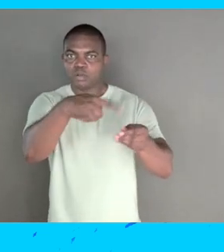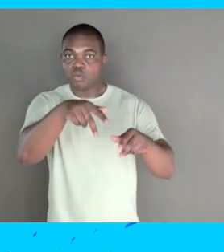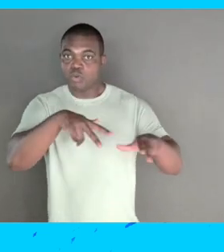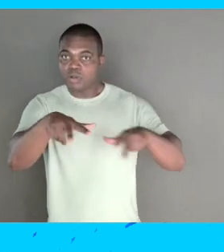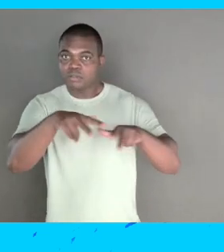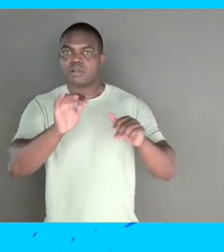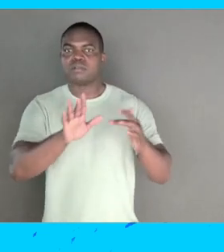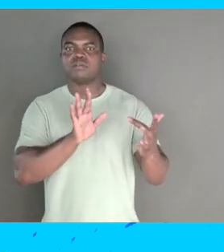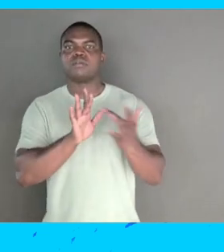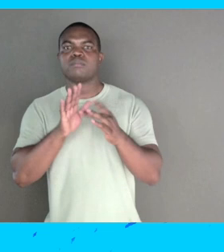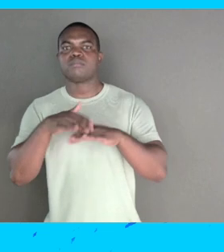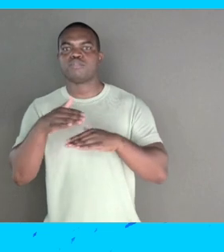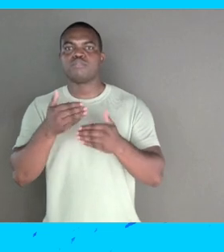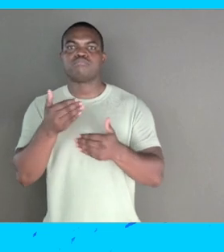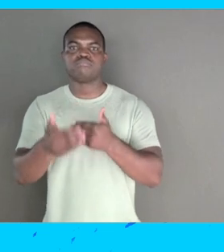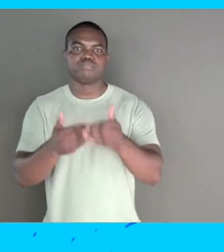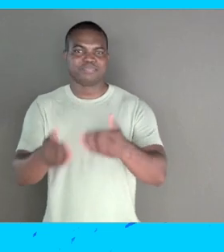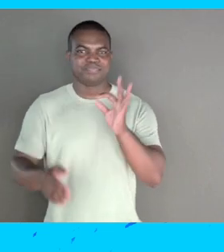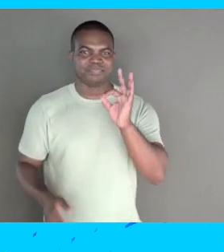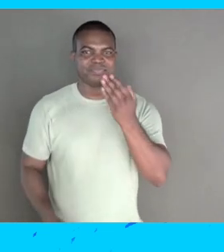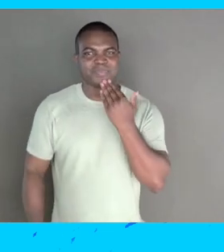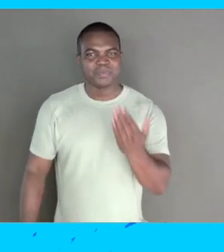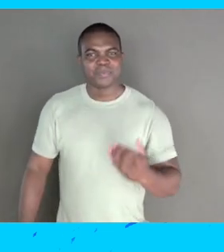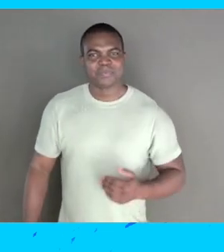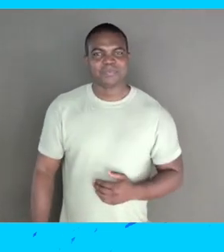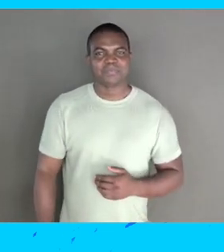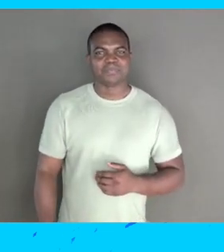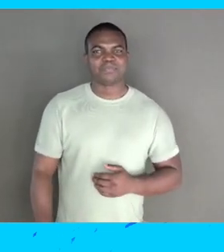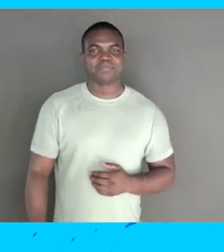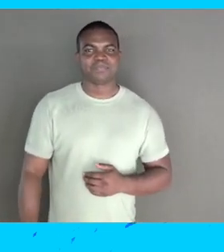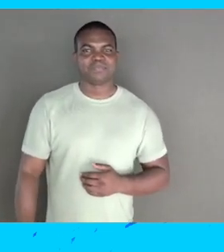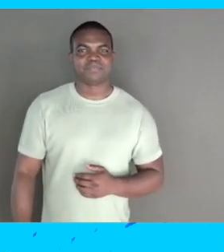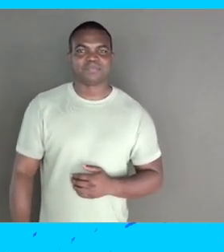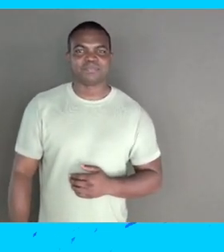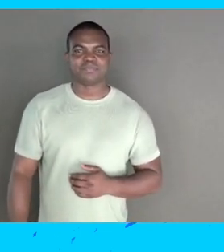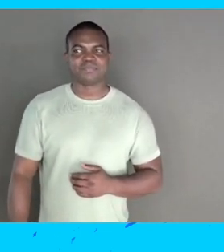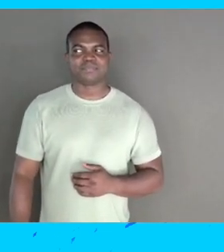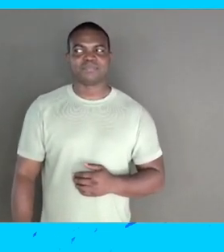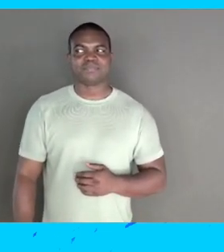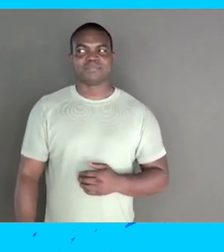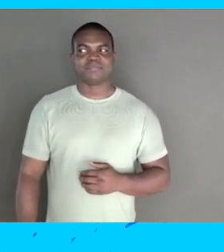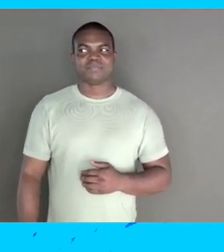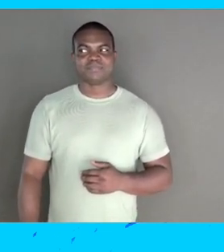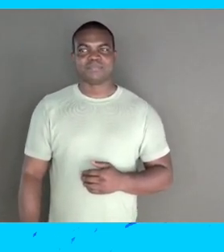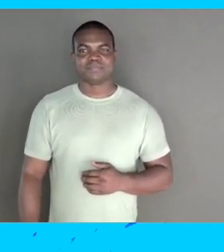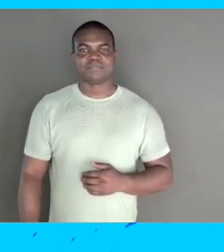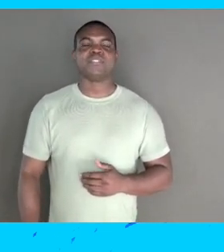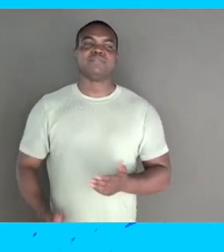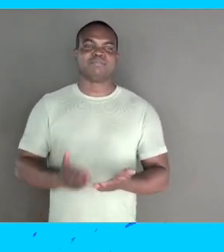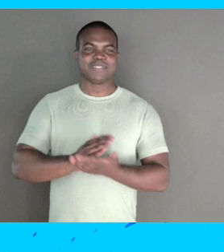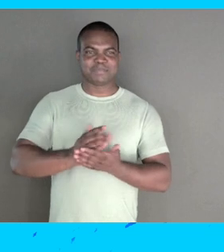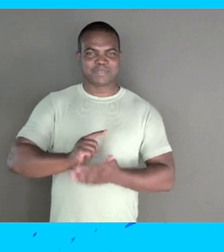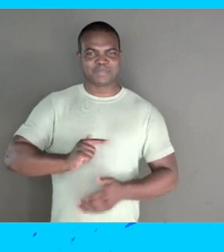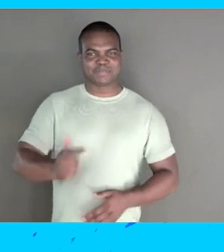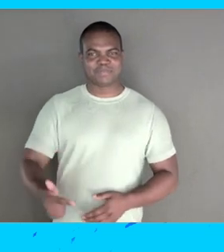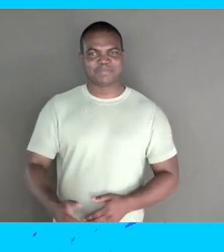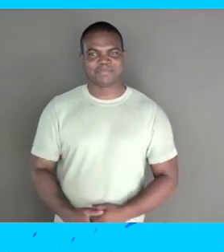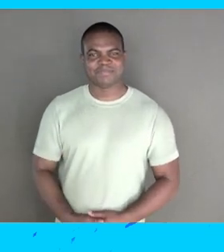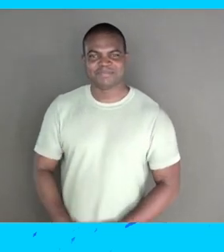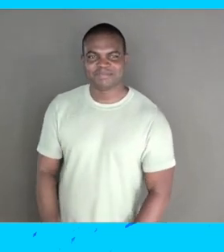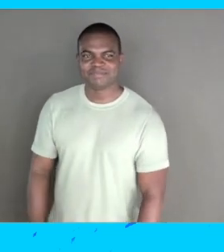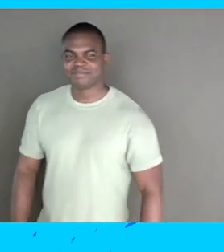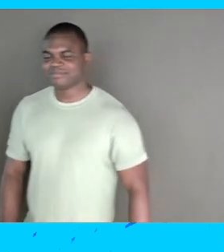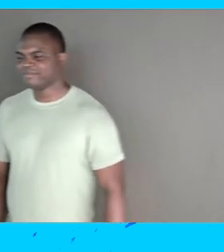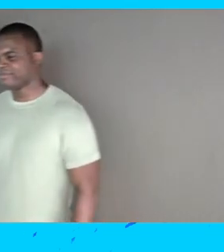Thank you. I think that was really insightful. And also just to say that there was so much from your what you shared with us that I could relate